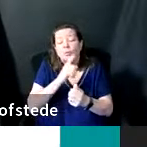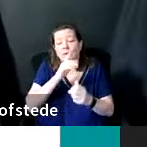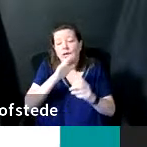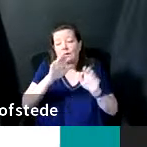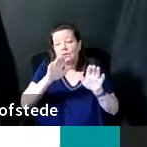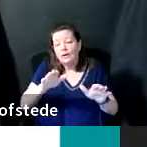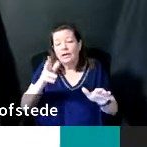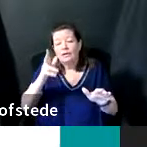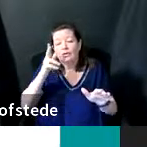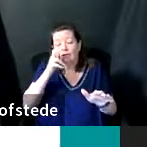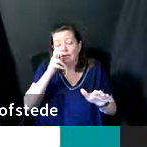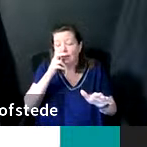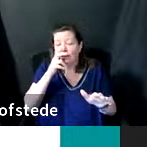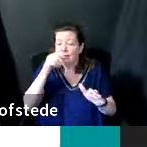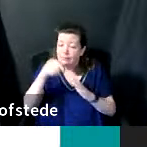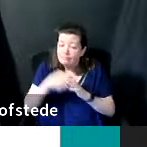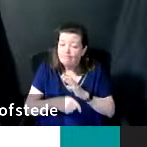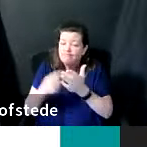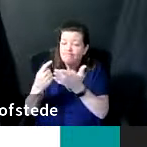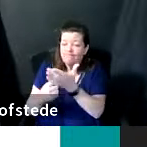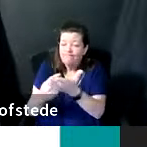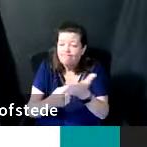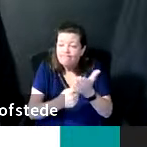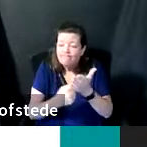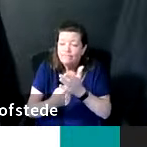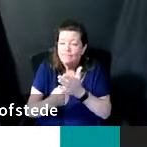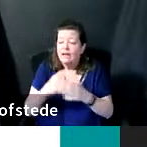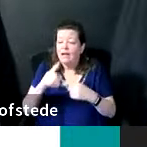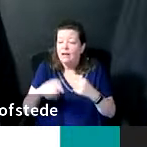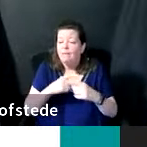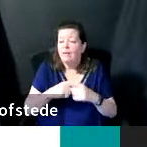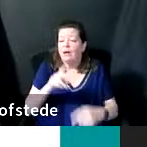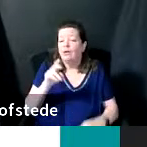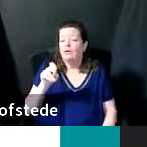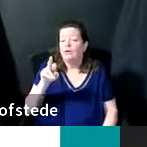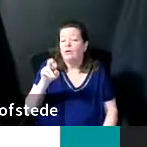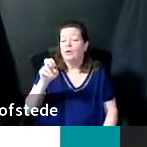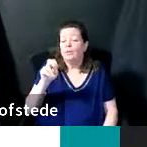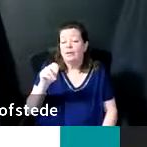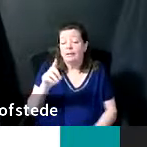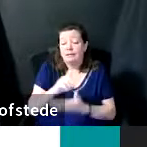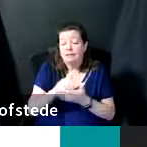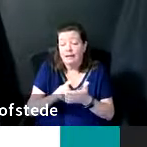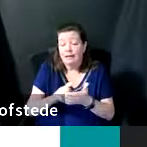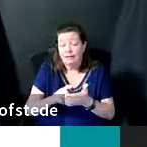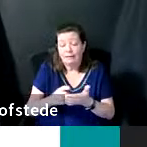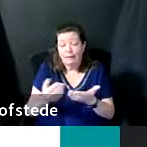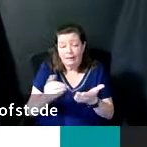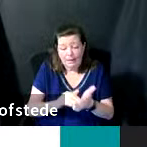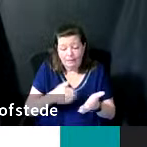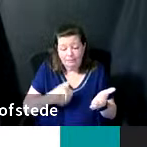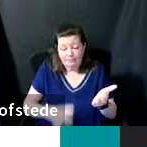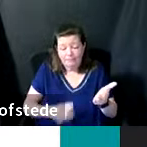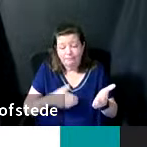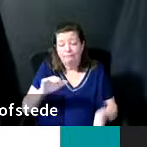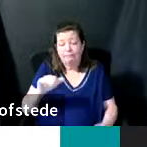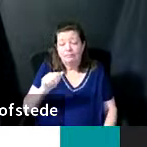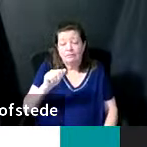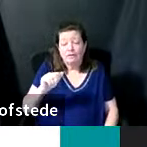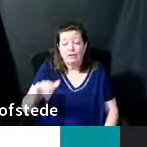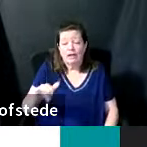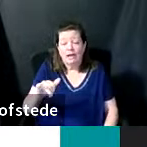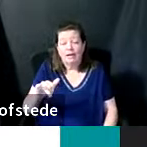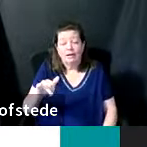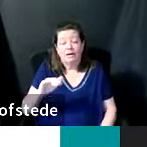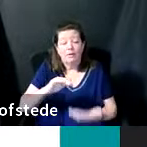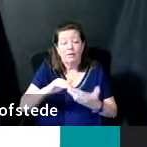such a robust discussion around urban design. So, but again, my name is Jay Houseguard on the community